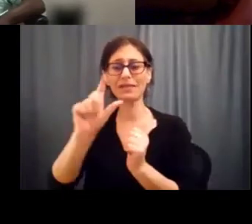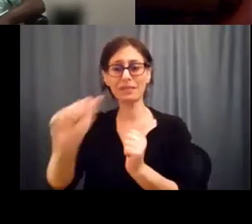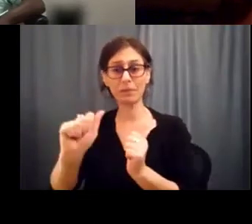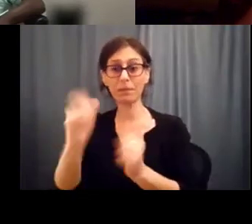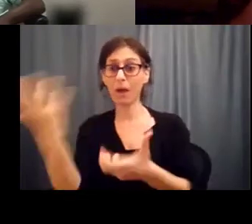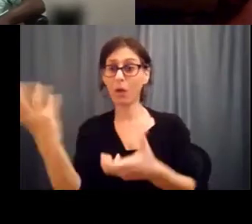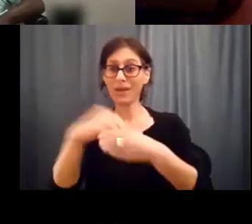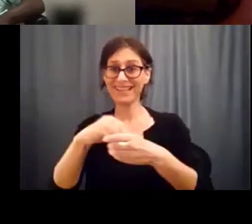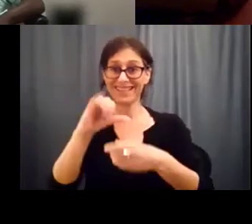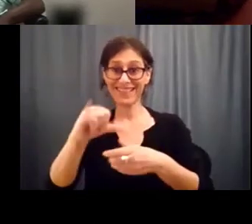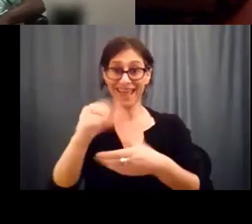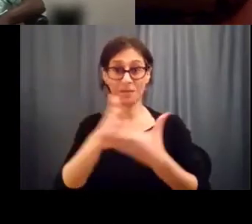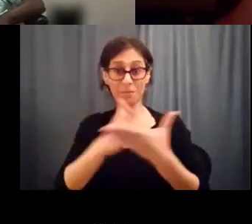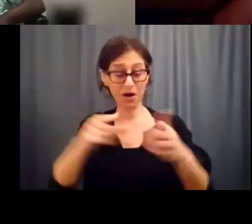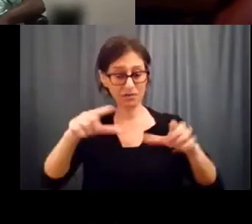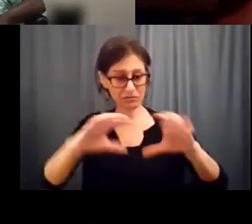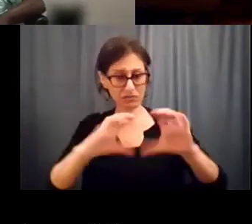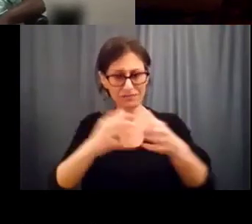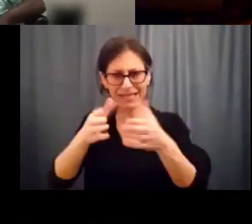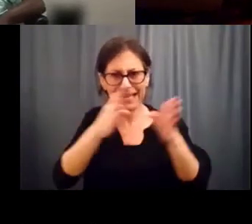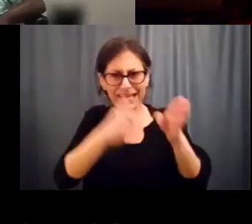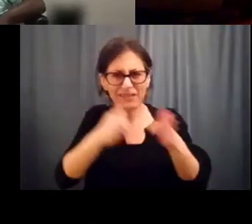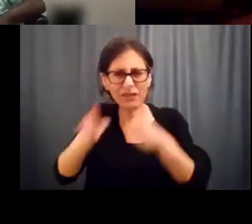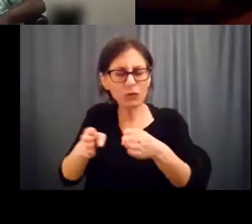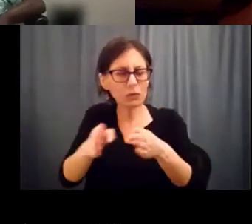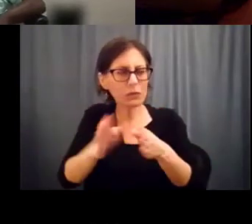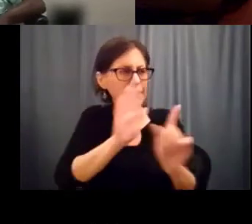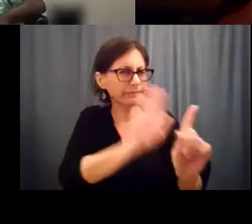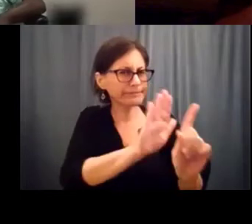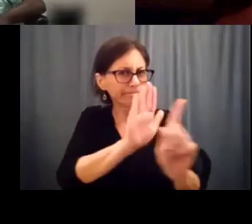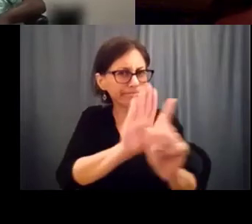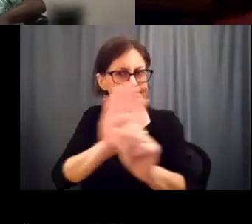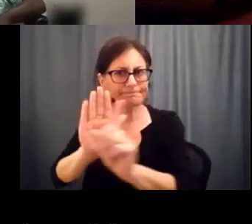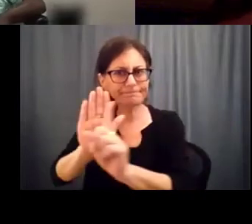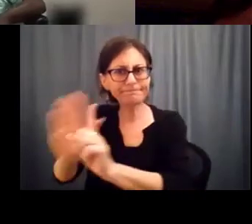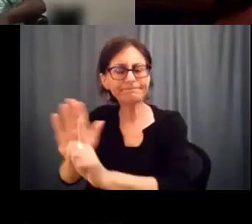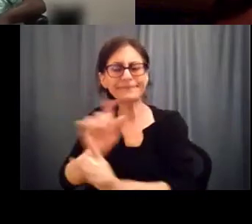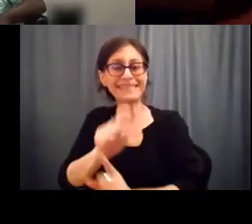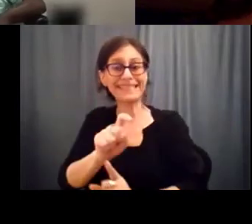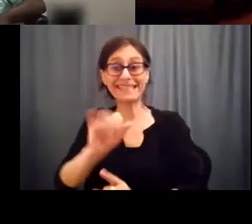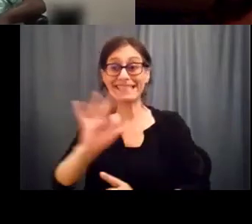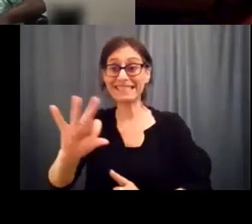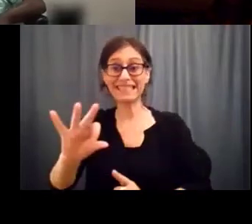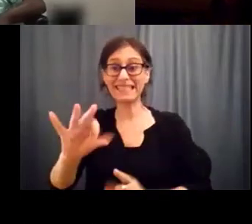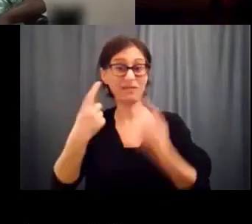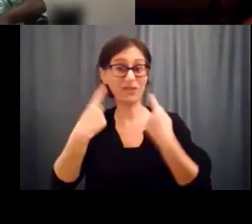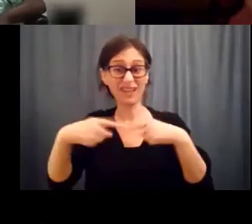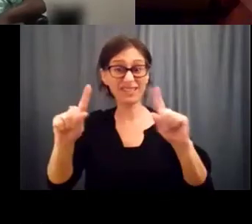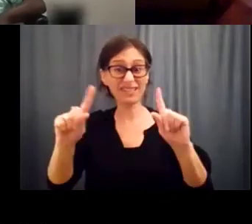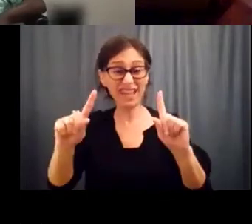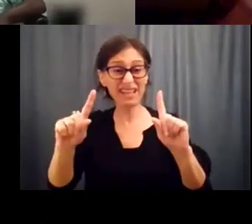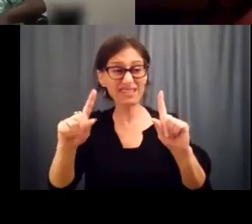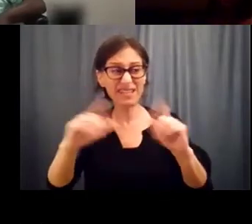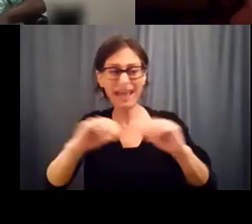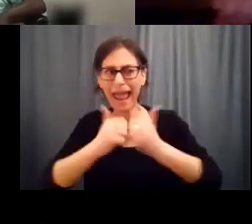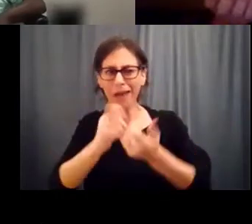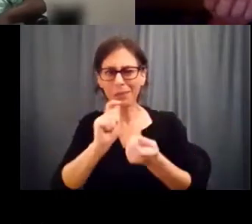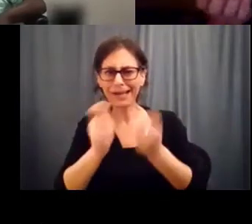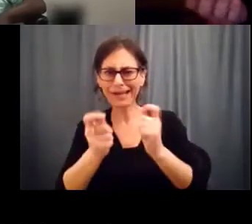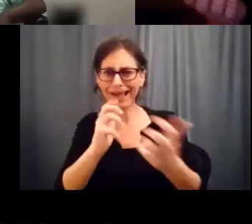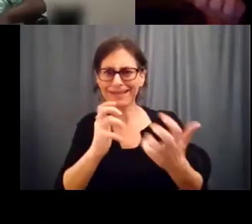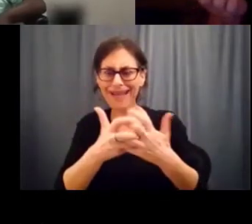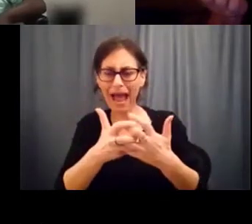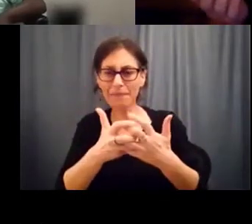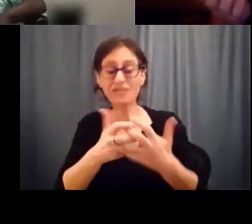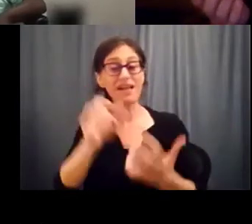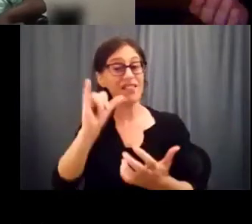that segment individually, like, what are your needs? And if we're failing, how can we adapt? Because that was